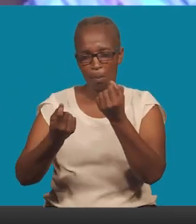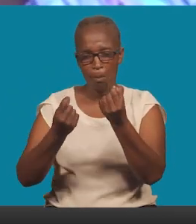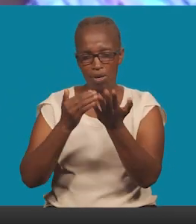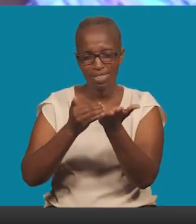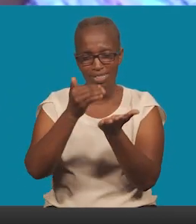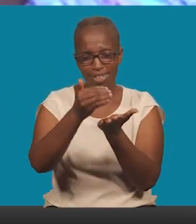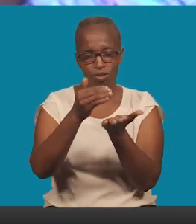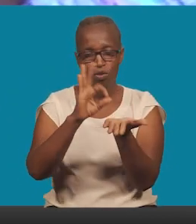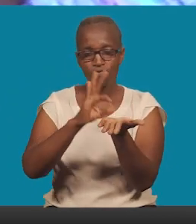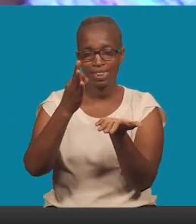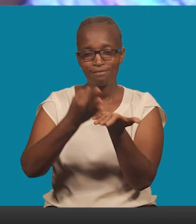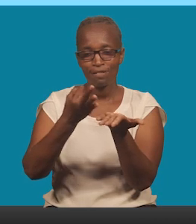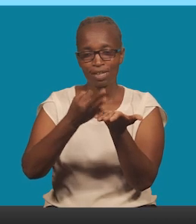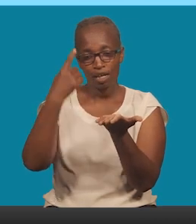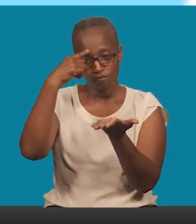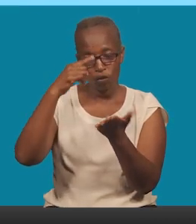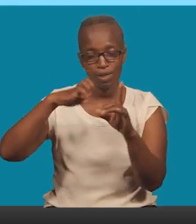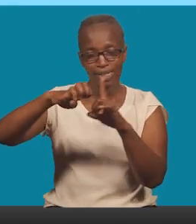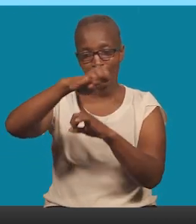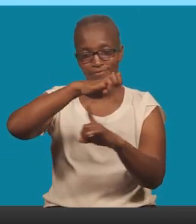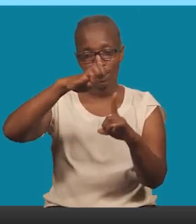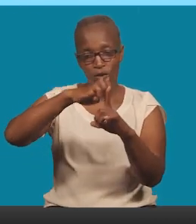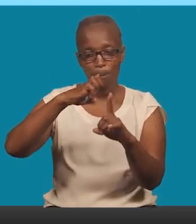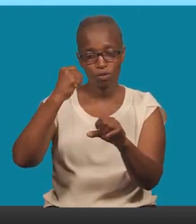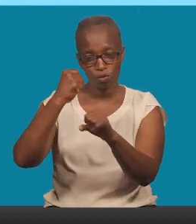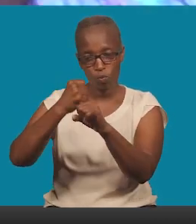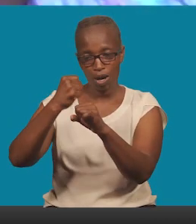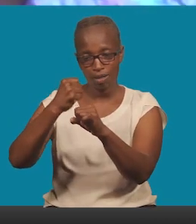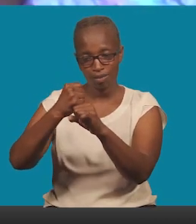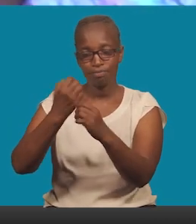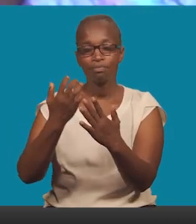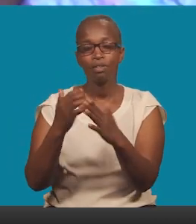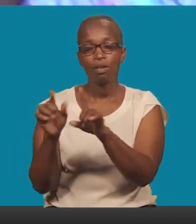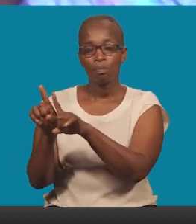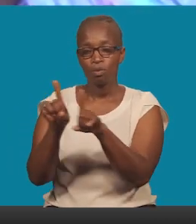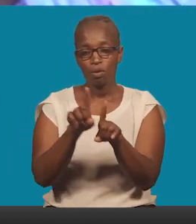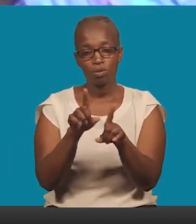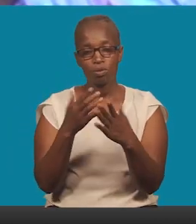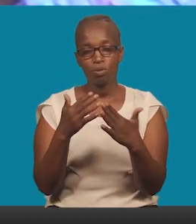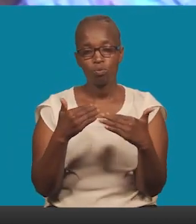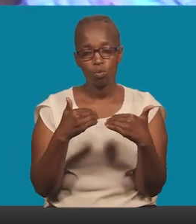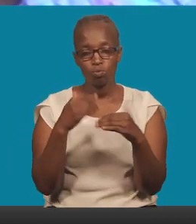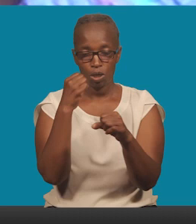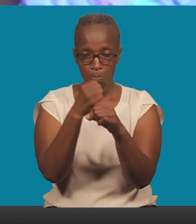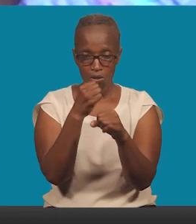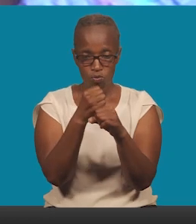creating a small section of our fund for environmental purposes. We are also going to